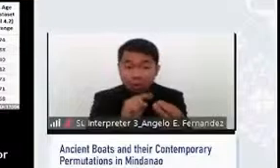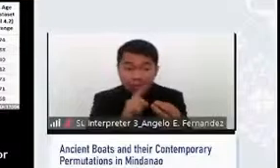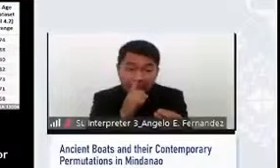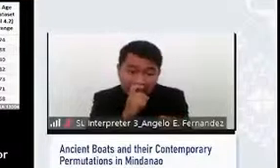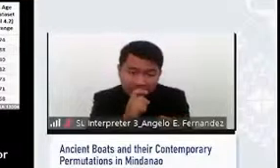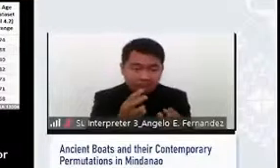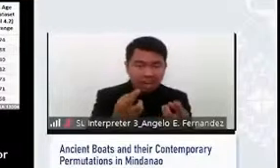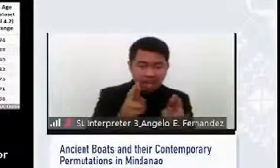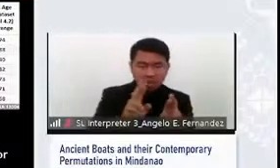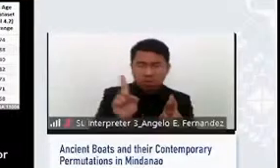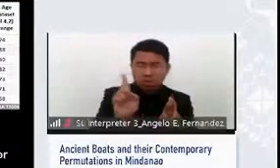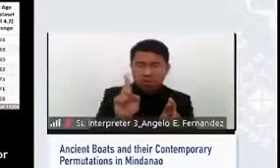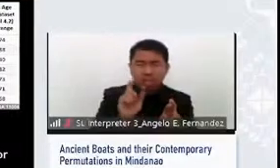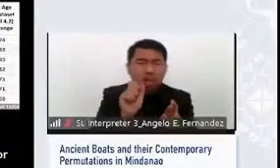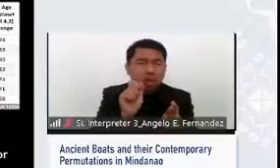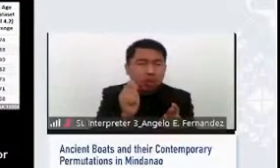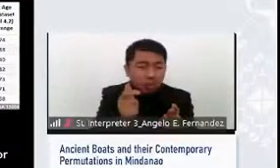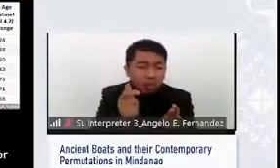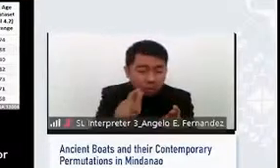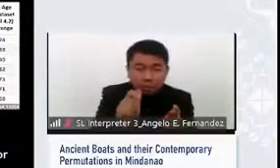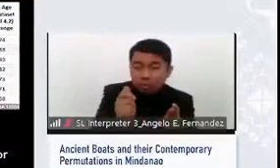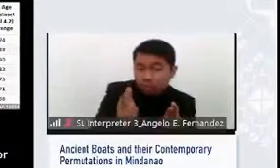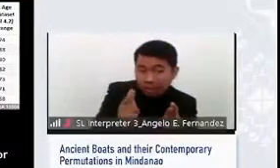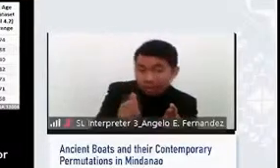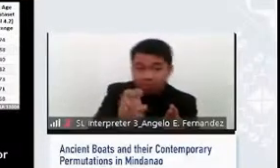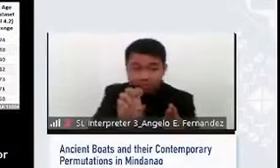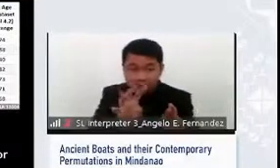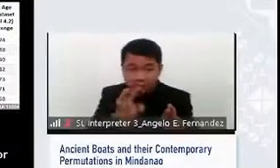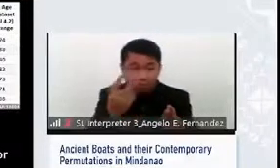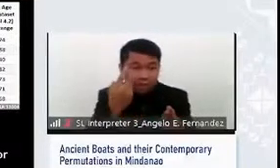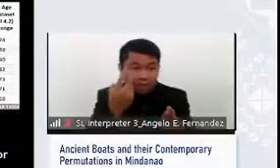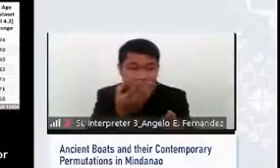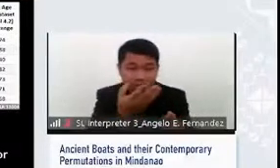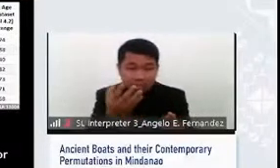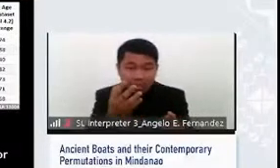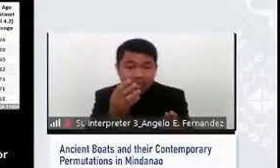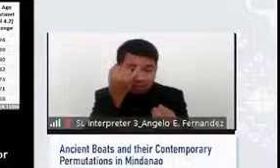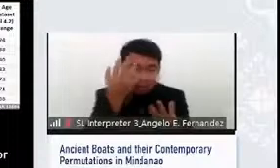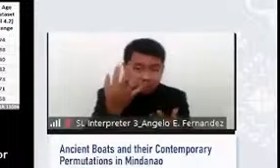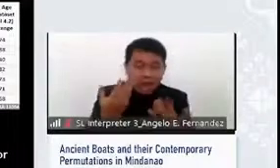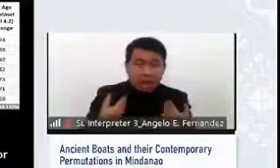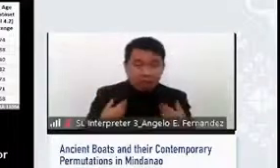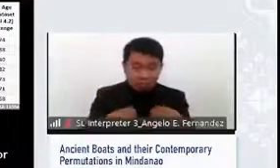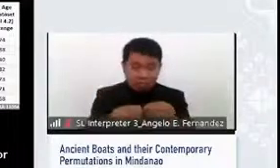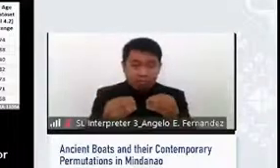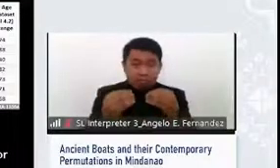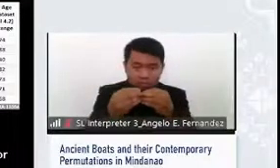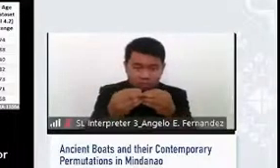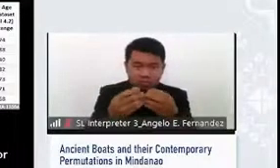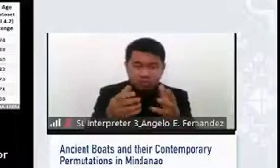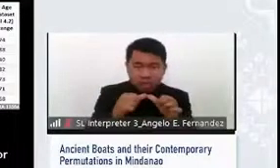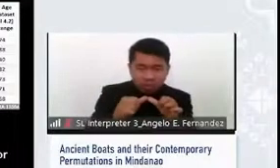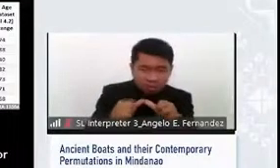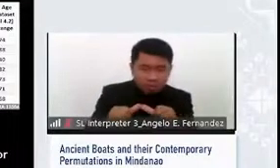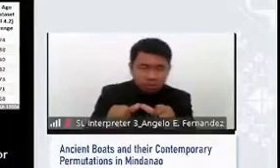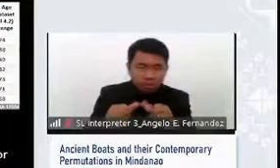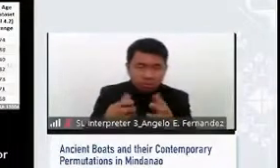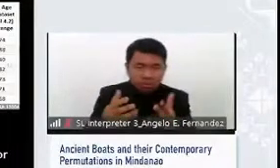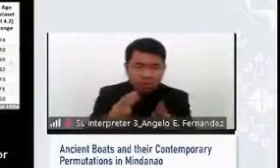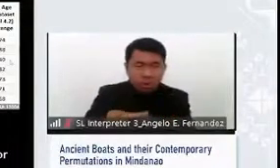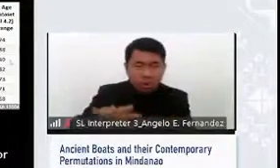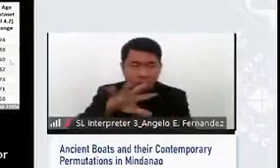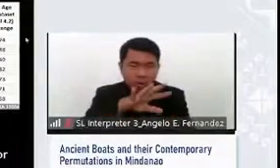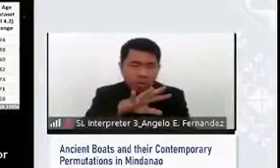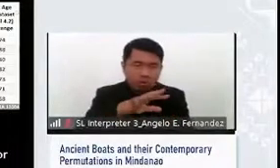the right side of your screen, reveal a much more consistent range of dates that fall within or close to the 8th to the